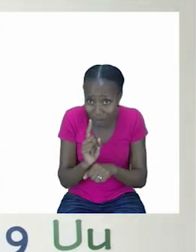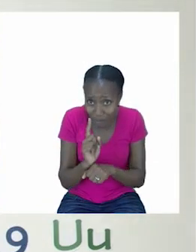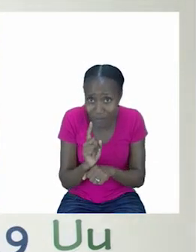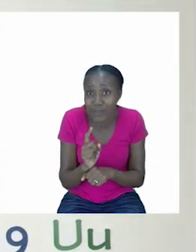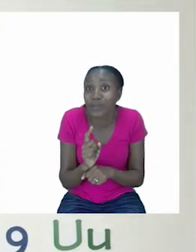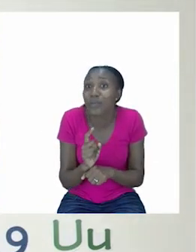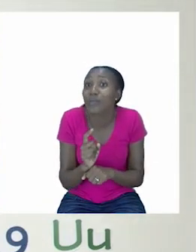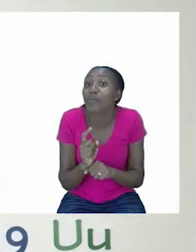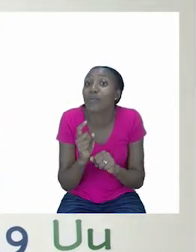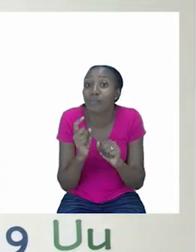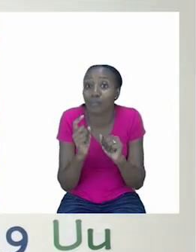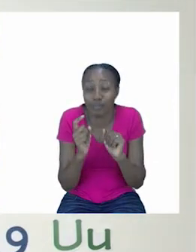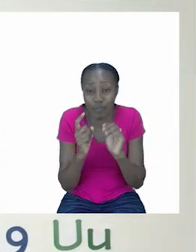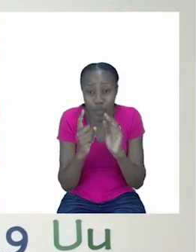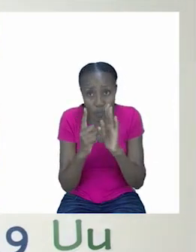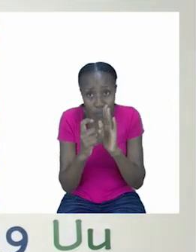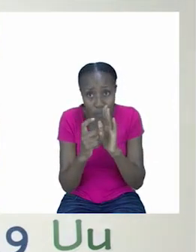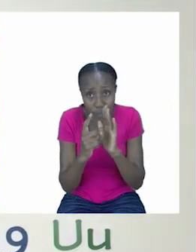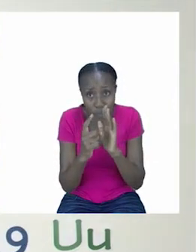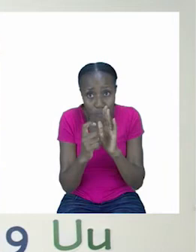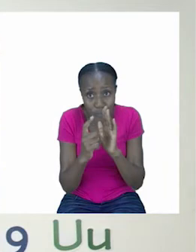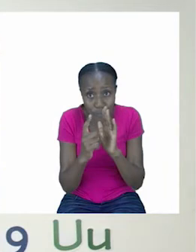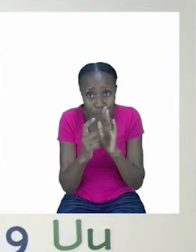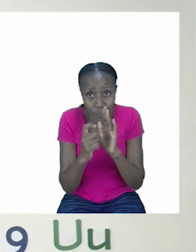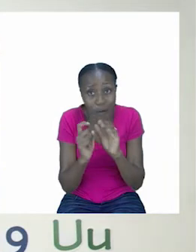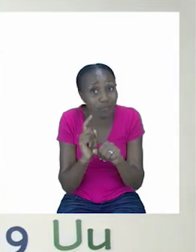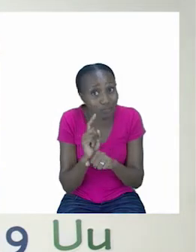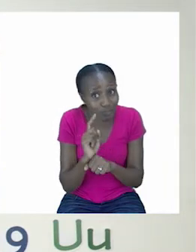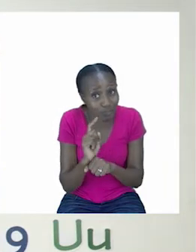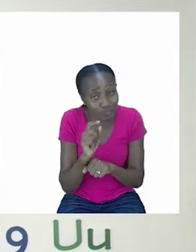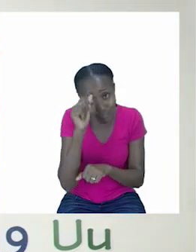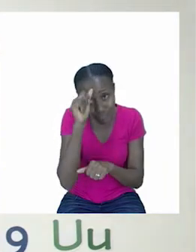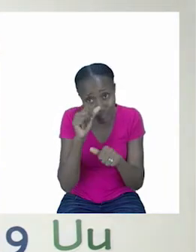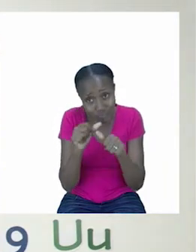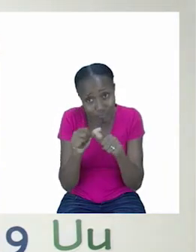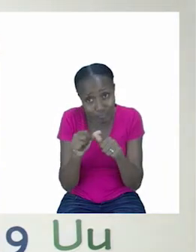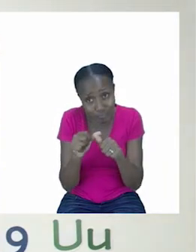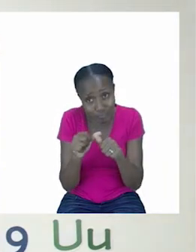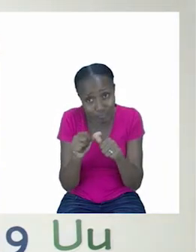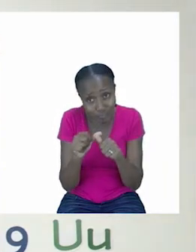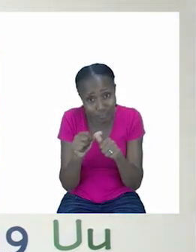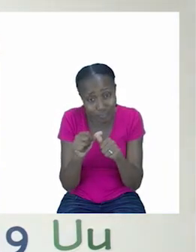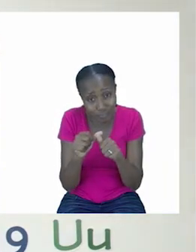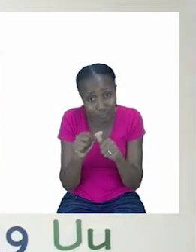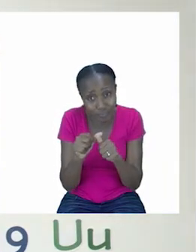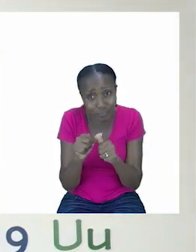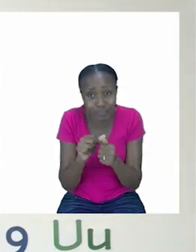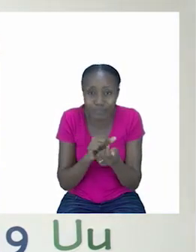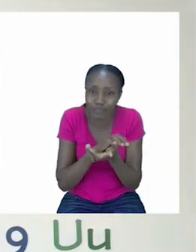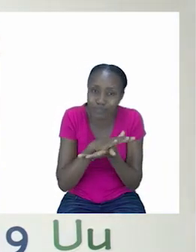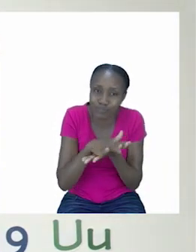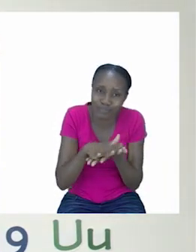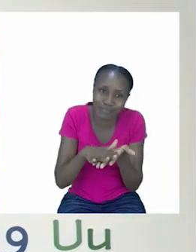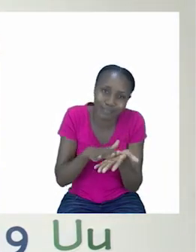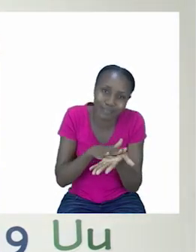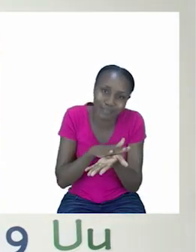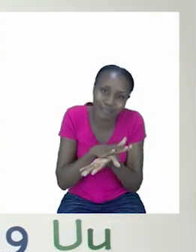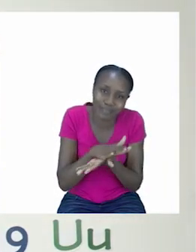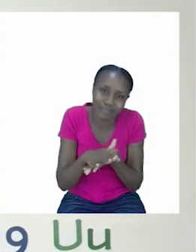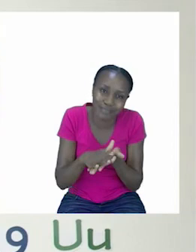we are going to sanitize first. Remember, when we're sanitizing, it's